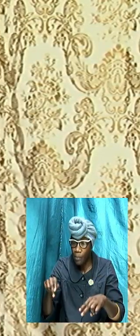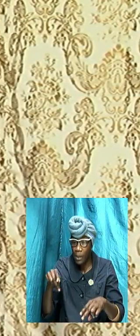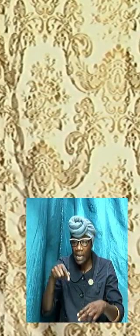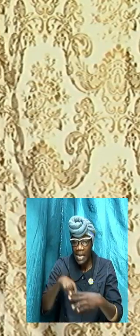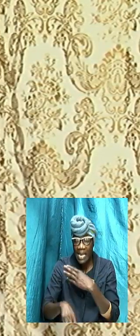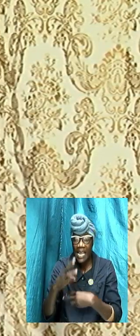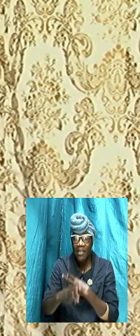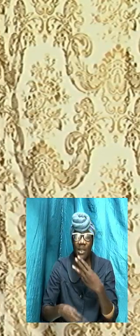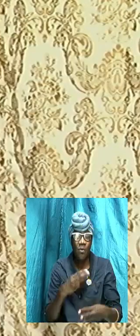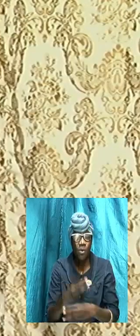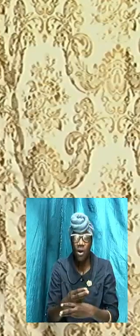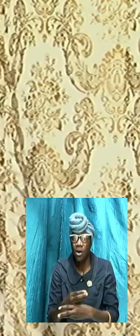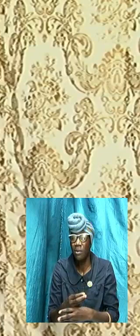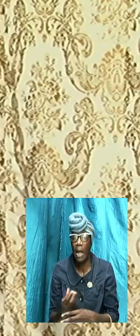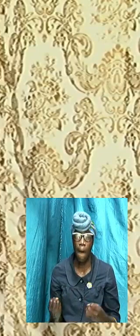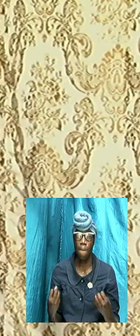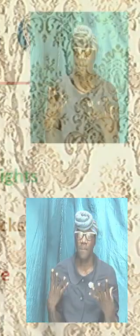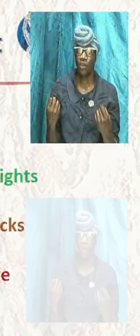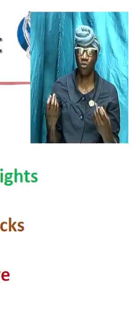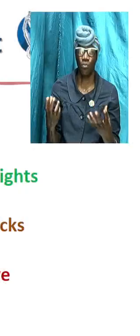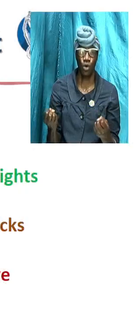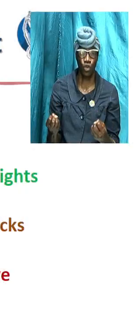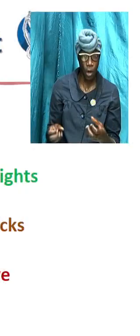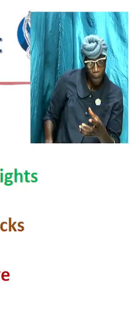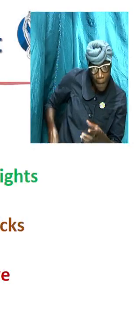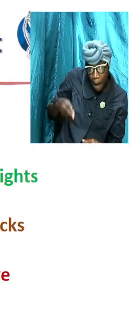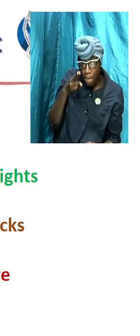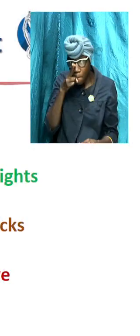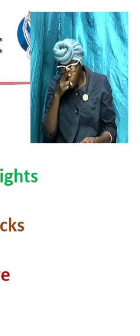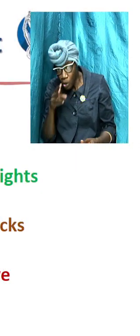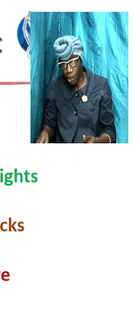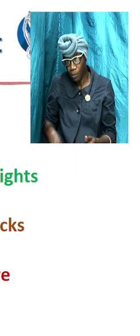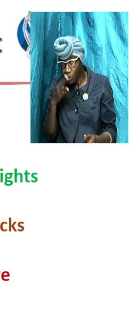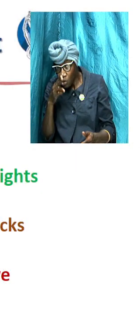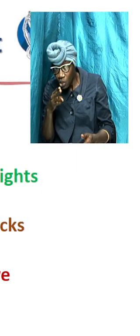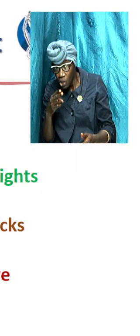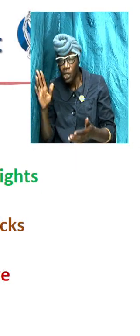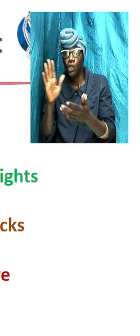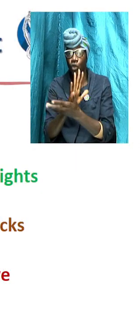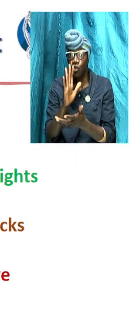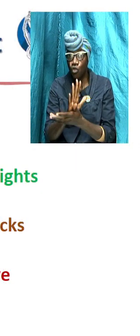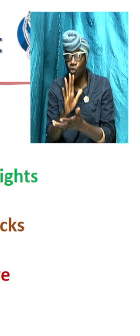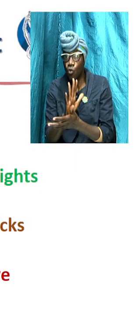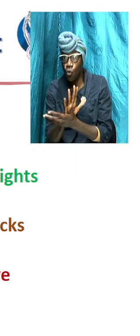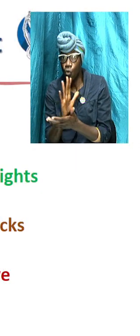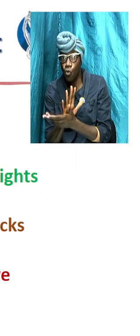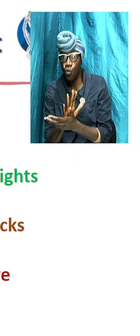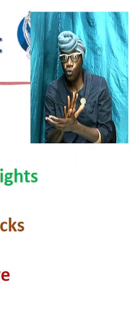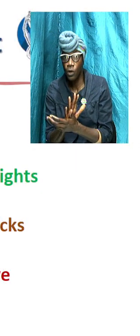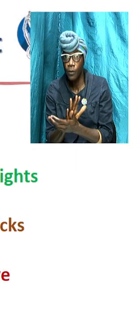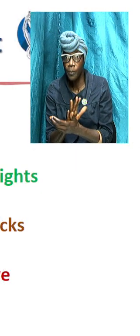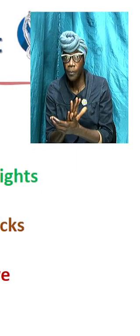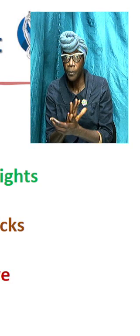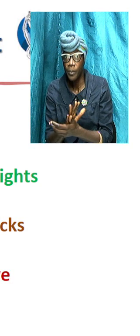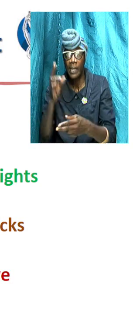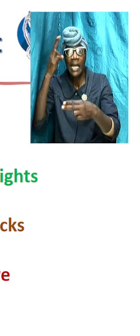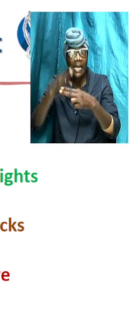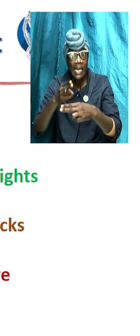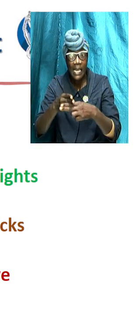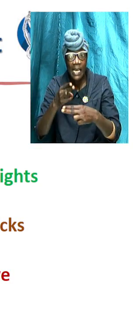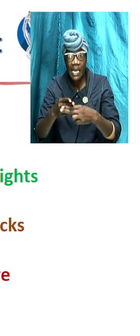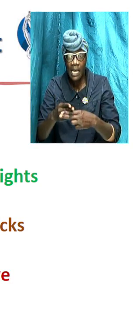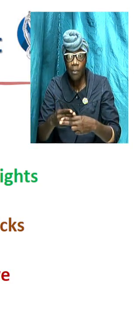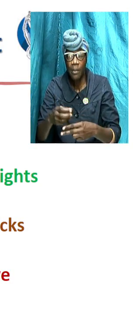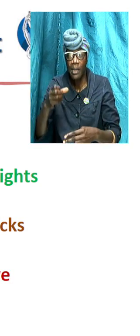seen mass shootings over the world. Can you remember in a school in Newton, Connecticut, by the name of Sandy